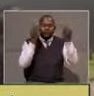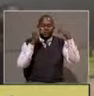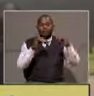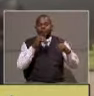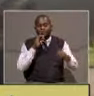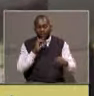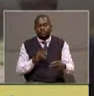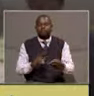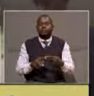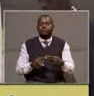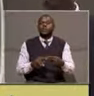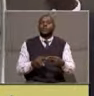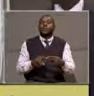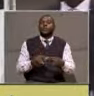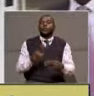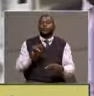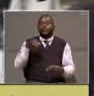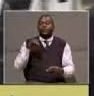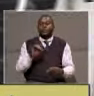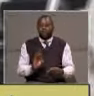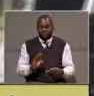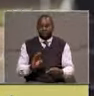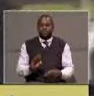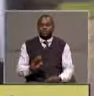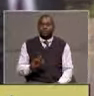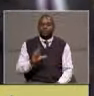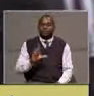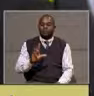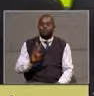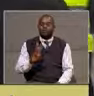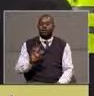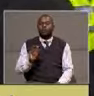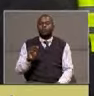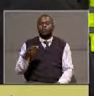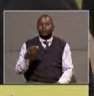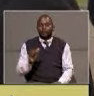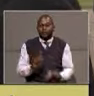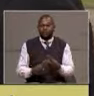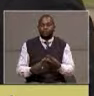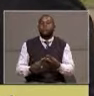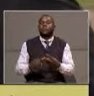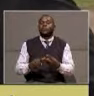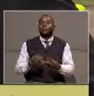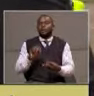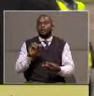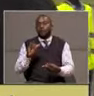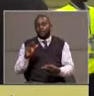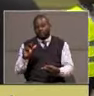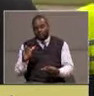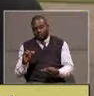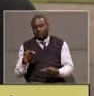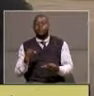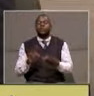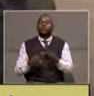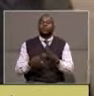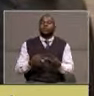of Uganda People's Defense Forces Air Force, Lieutenant General Charles Luanga Lutaya, Assistant Inspector General Police